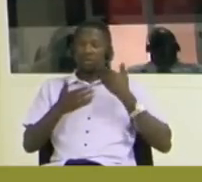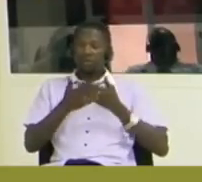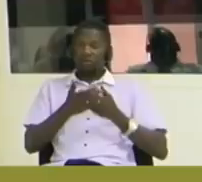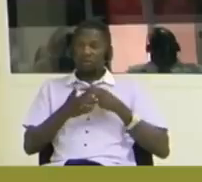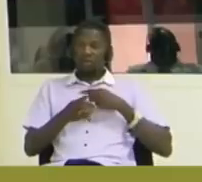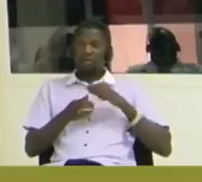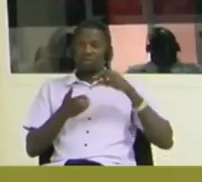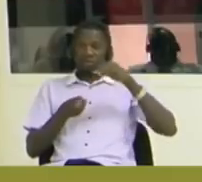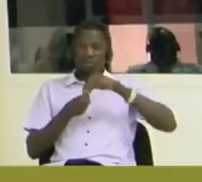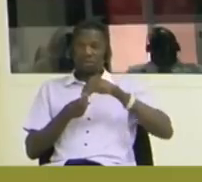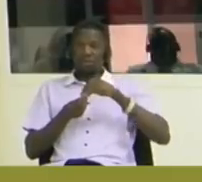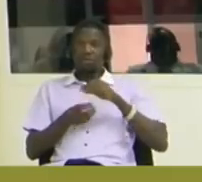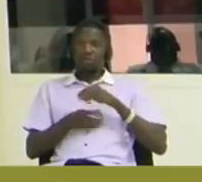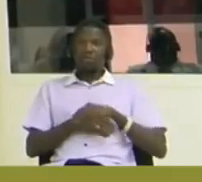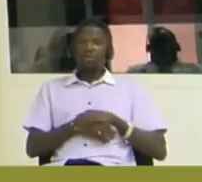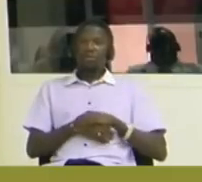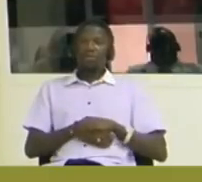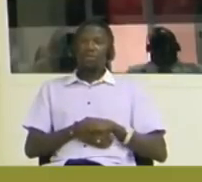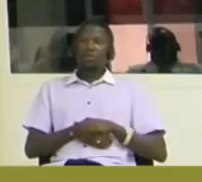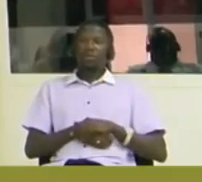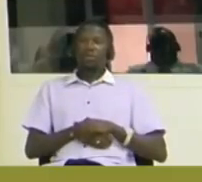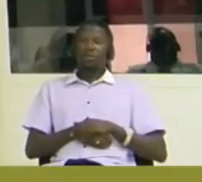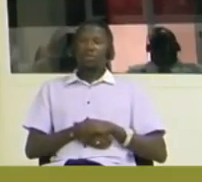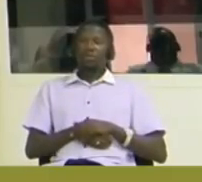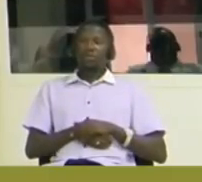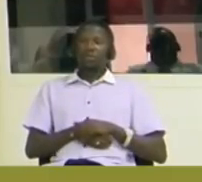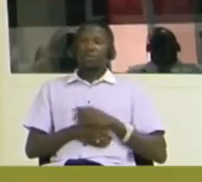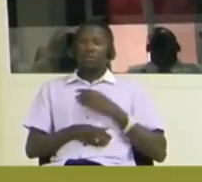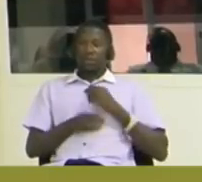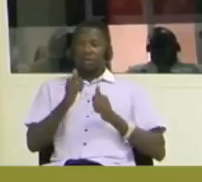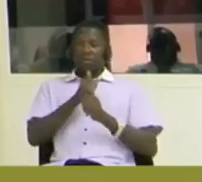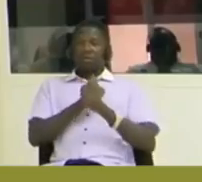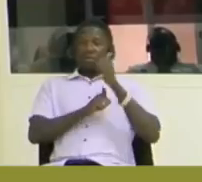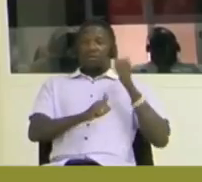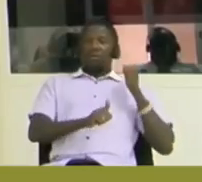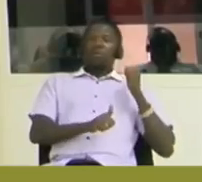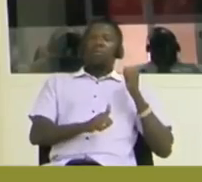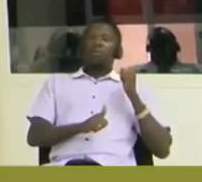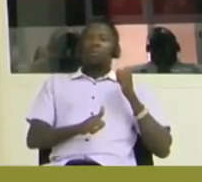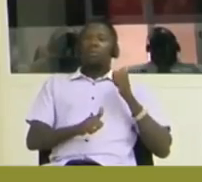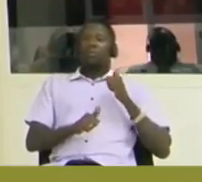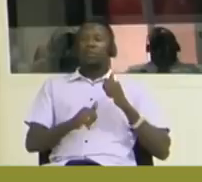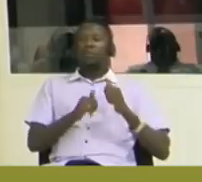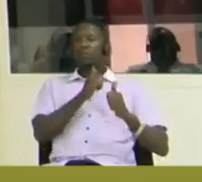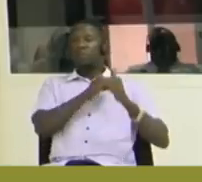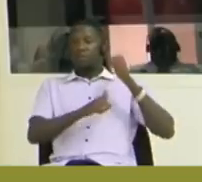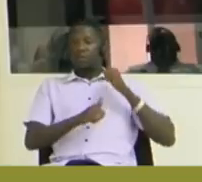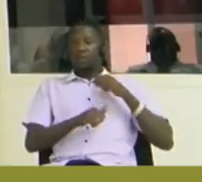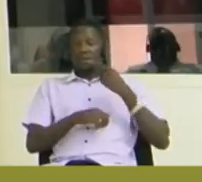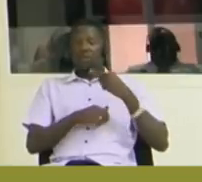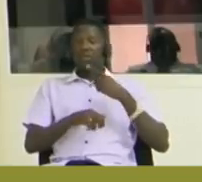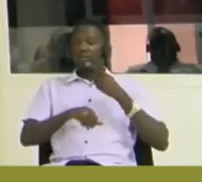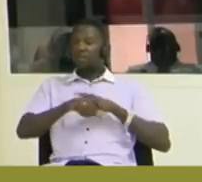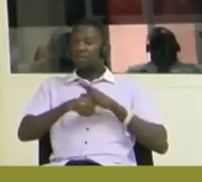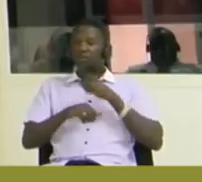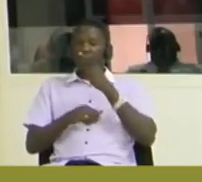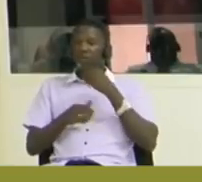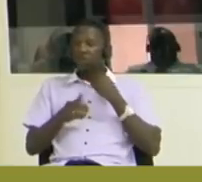much. Mr. Singhateh, then back to the issue of your alibi.